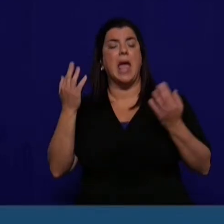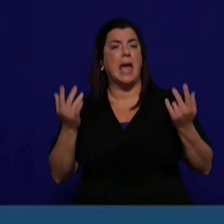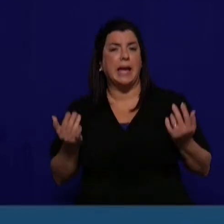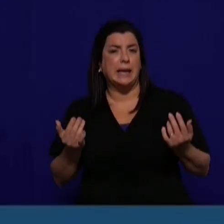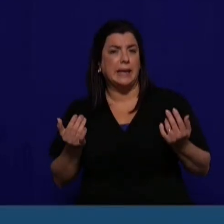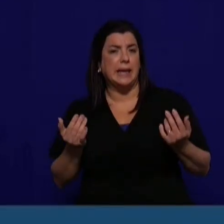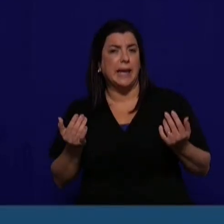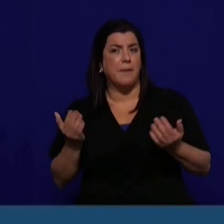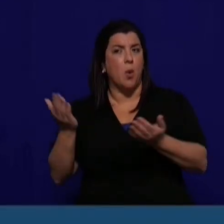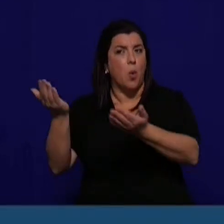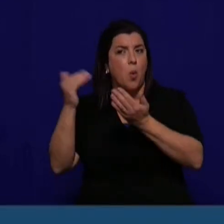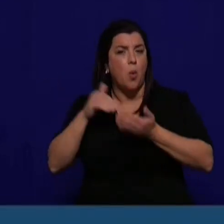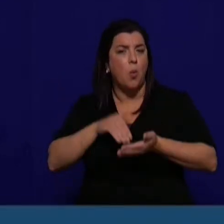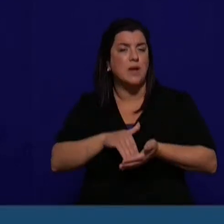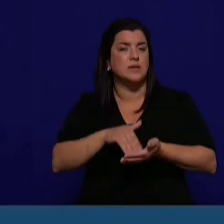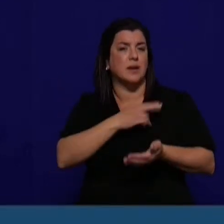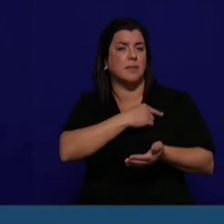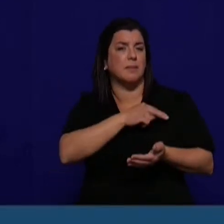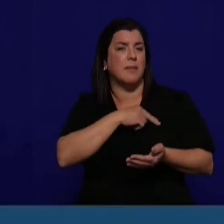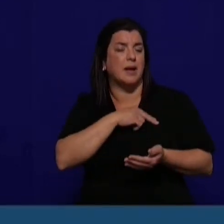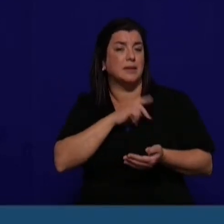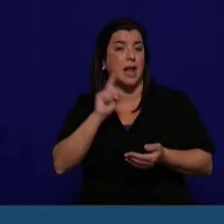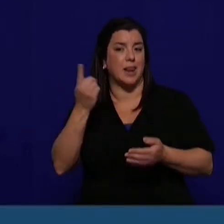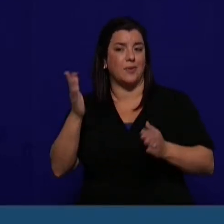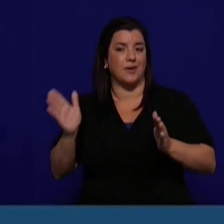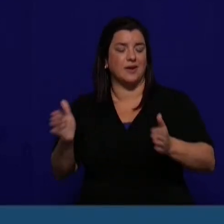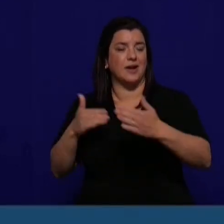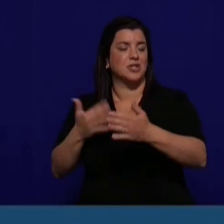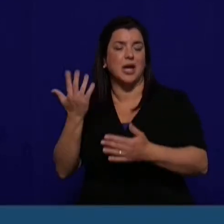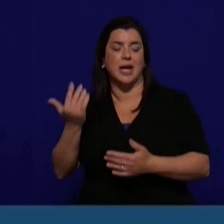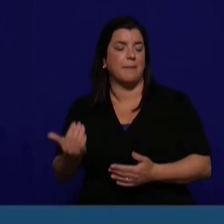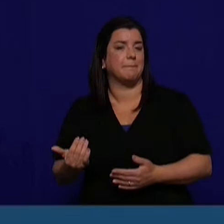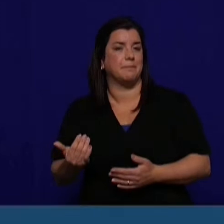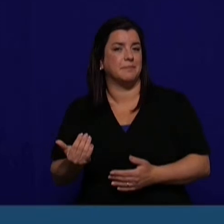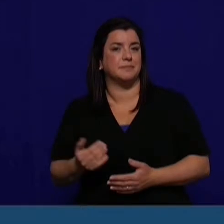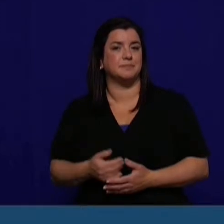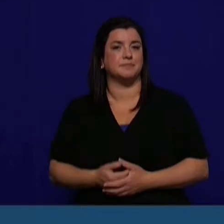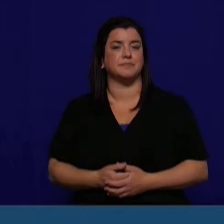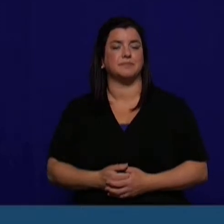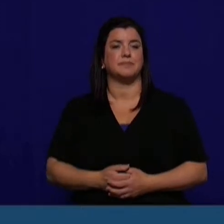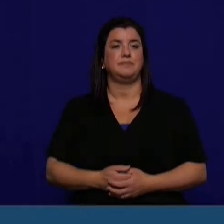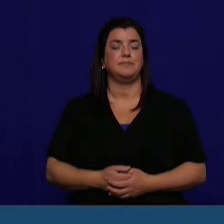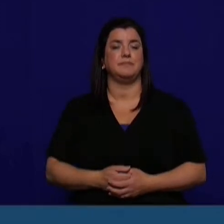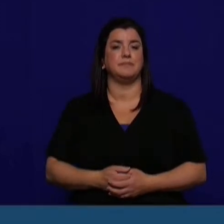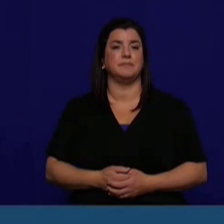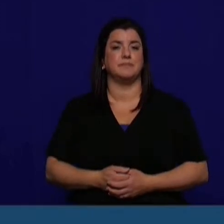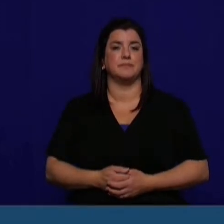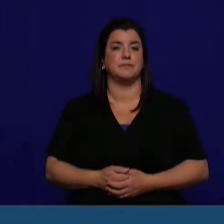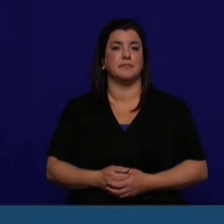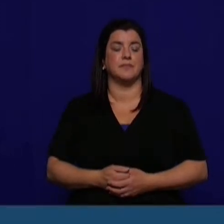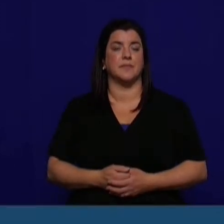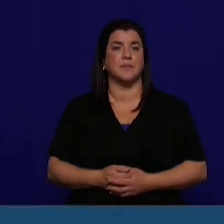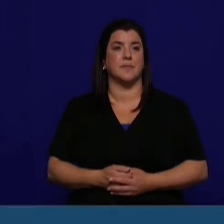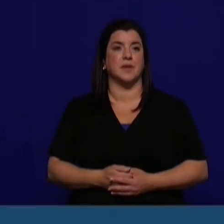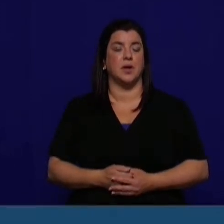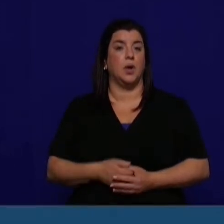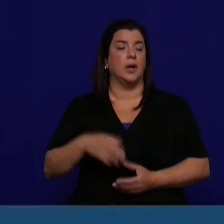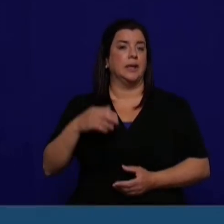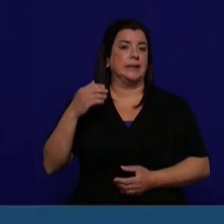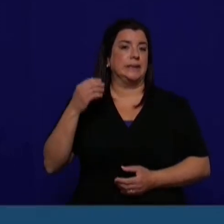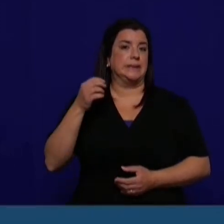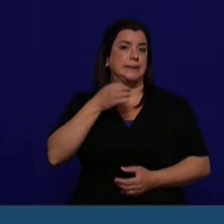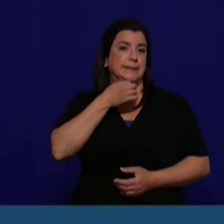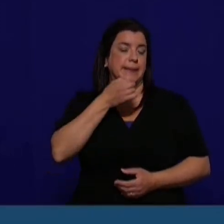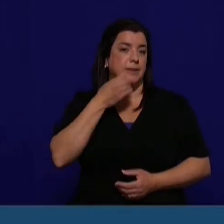konsenja. Kellna wkoll mistoqsijiet minn nanniet li qed isaqsu li issa minħabba il-fatt li nhar it-tnejn jerġgħu jiftħu l-iskejjel u